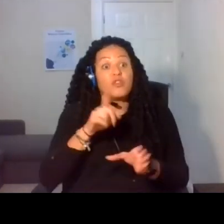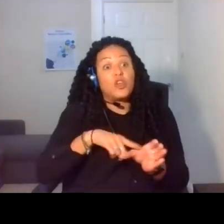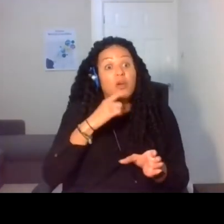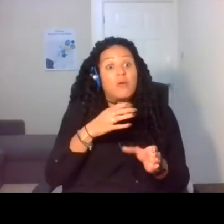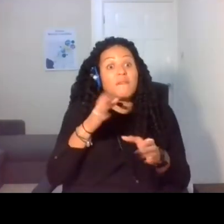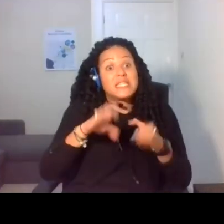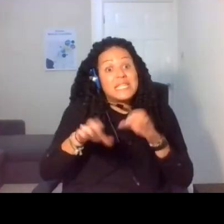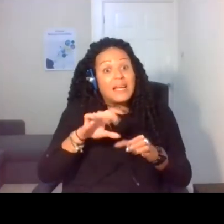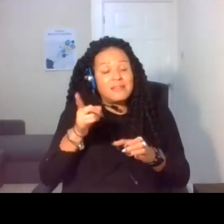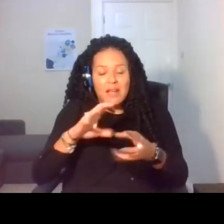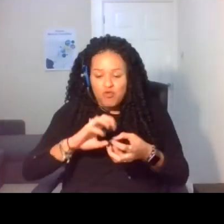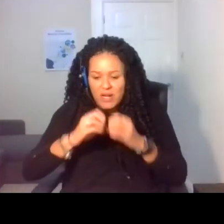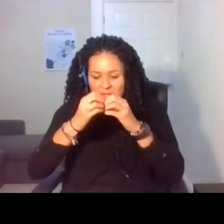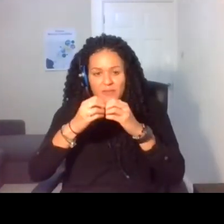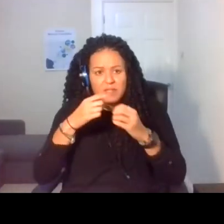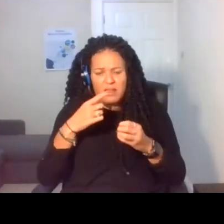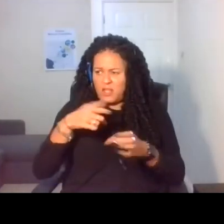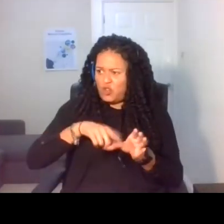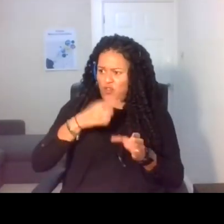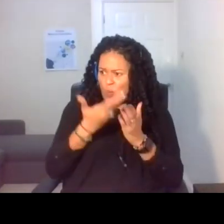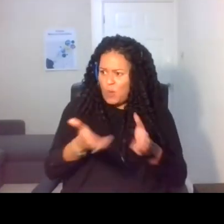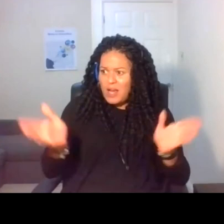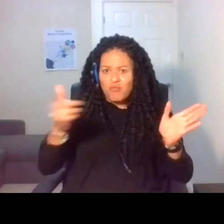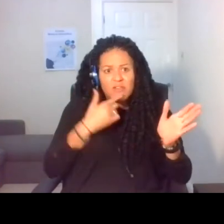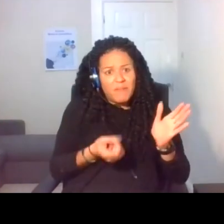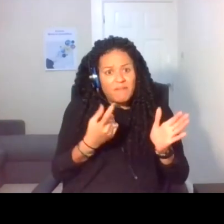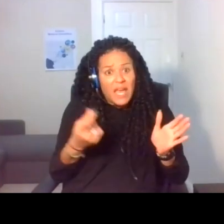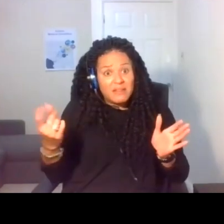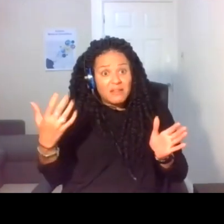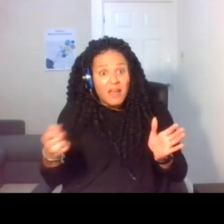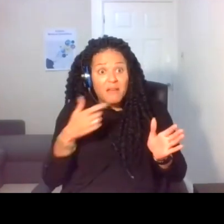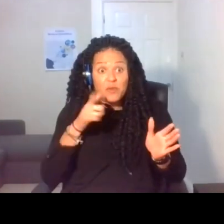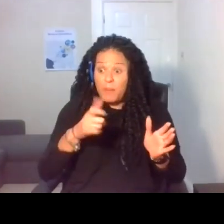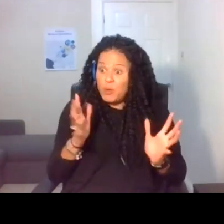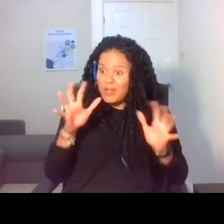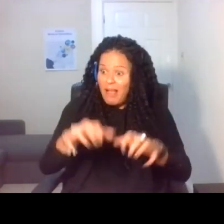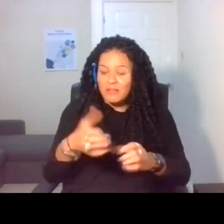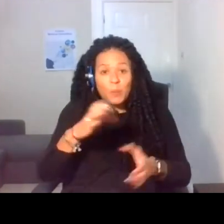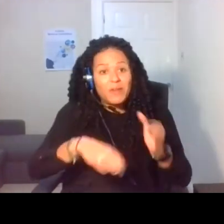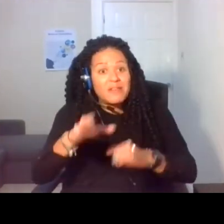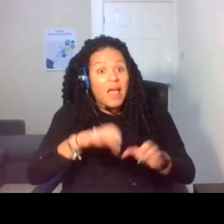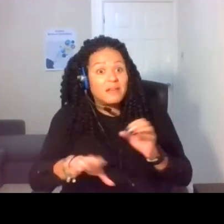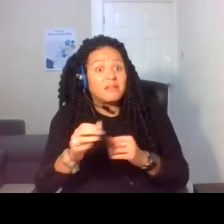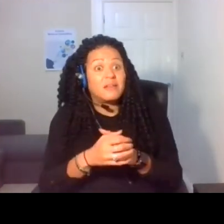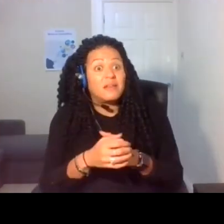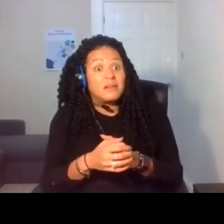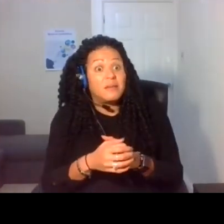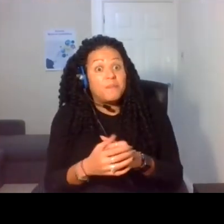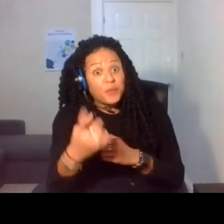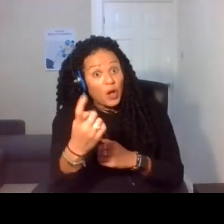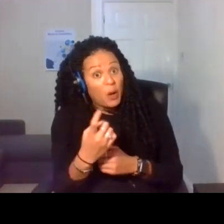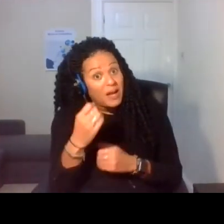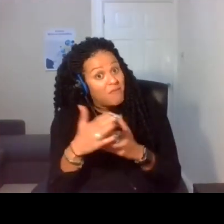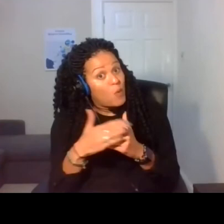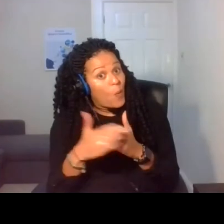already hosted a wide range of events which have enabled people to get hands-on with science in the widest sense of the word. And coming up, we have plenty